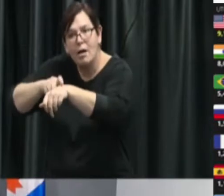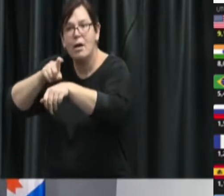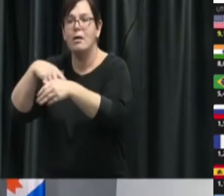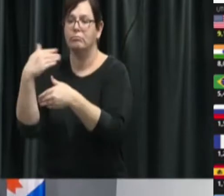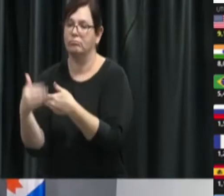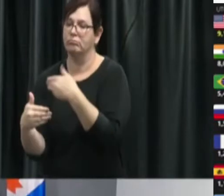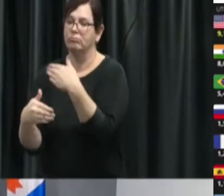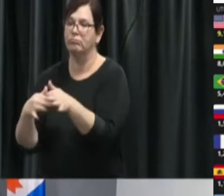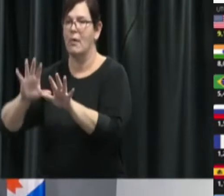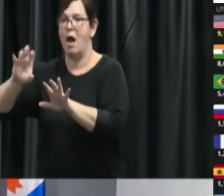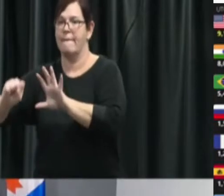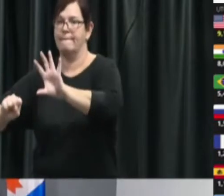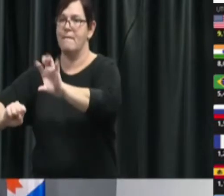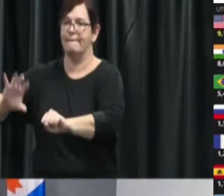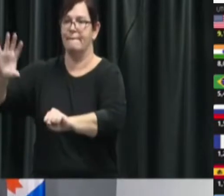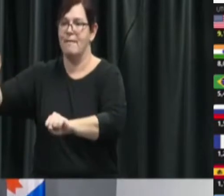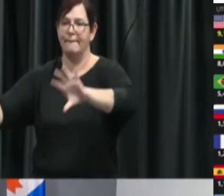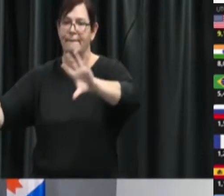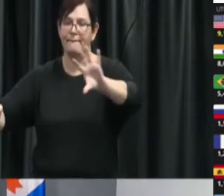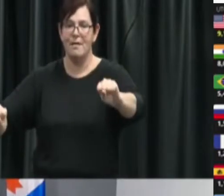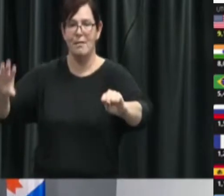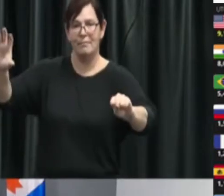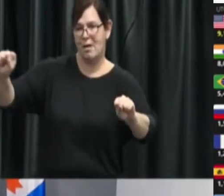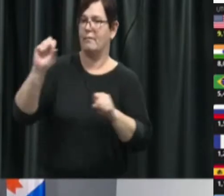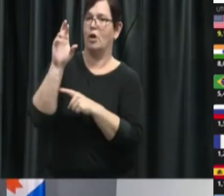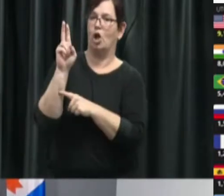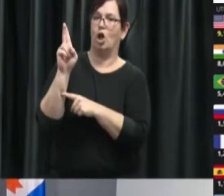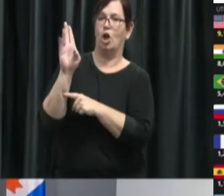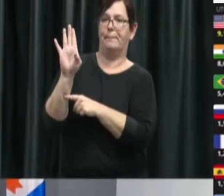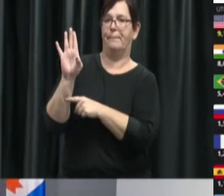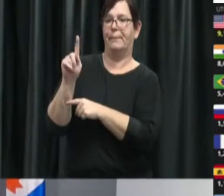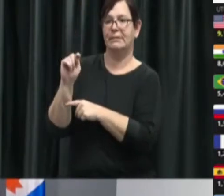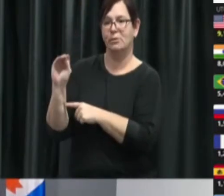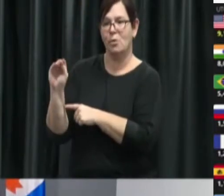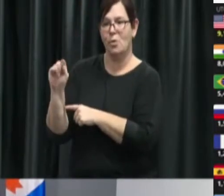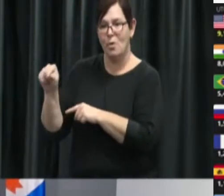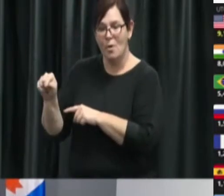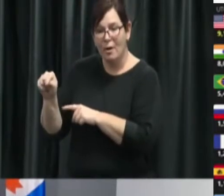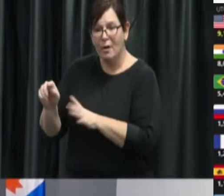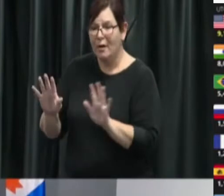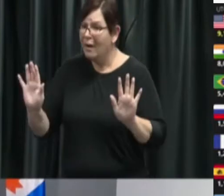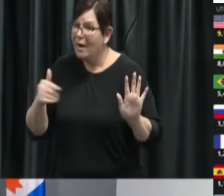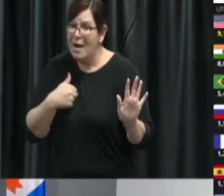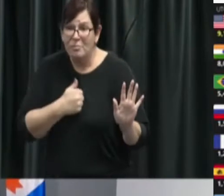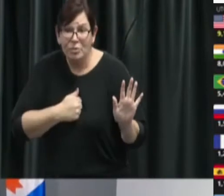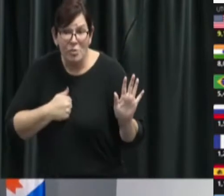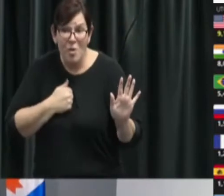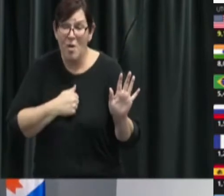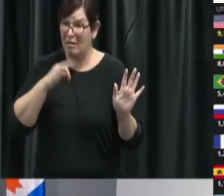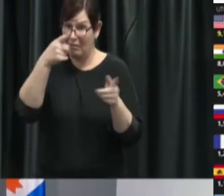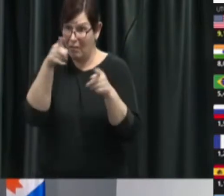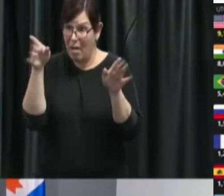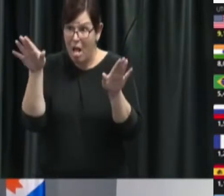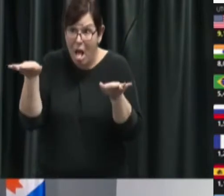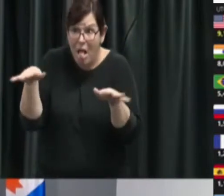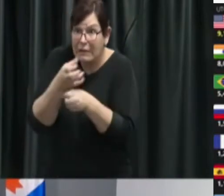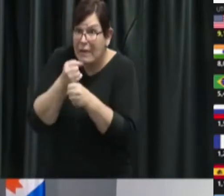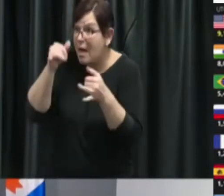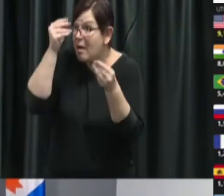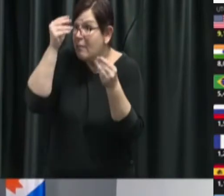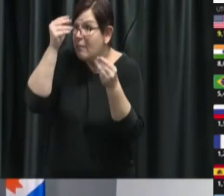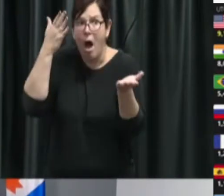this space in the curb lanes for use as patios. And so I'm sorry if people haven't received that news and were caught a bit by surprise, but I